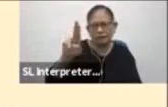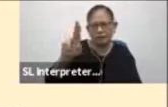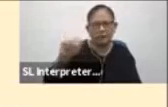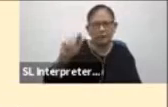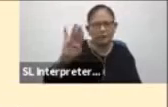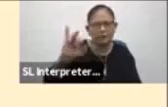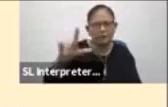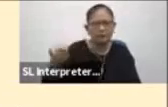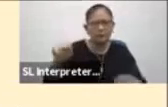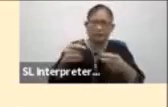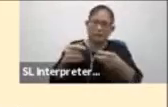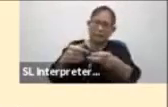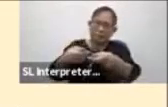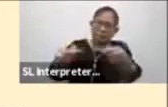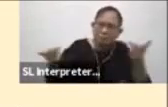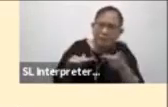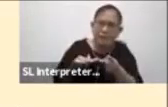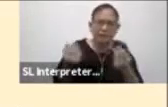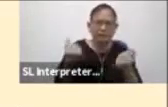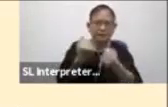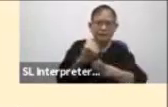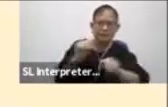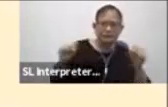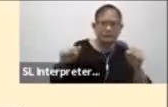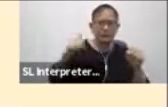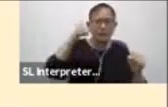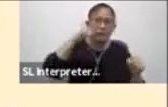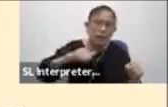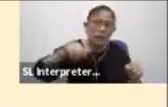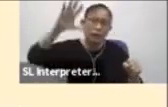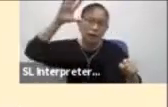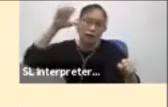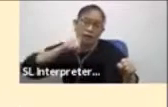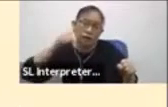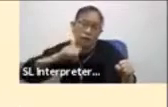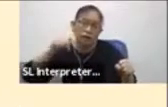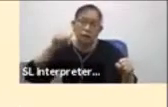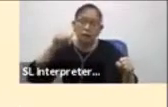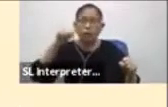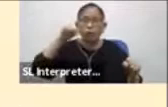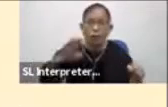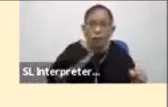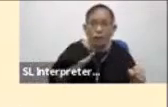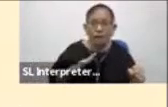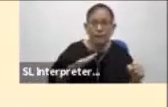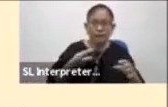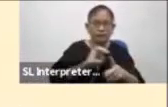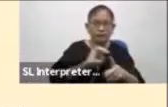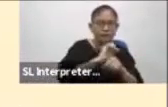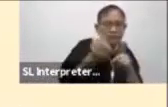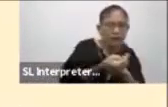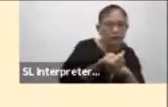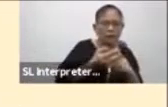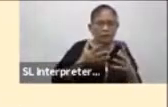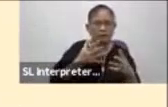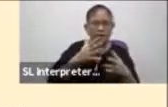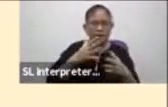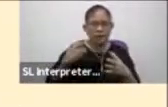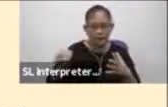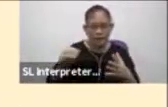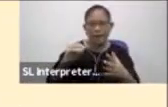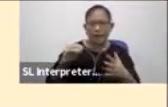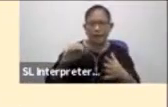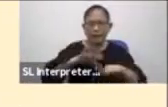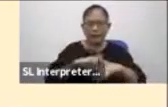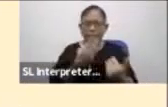and places, women's or girls' situation, and the community perception towards GBV. As you may see